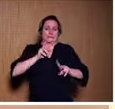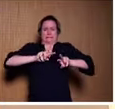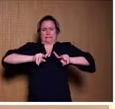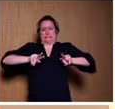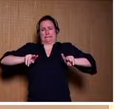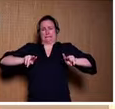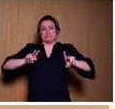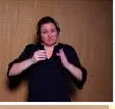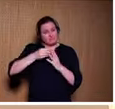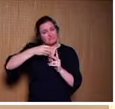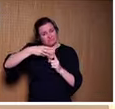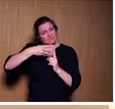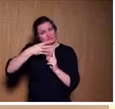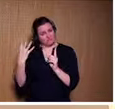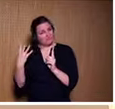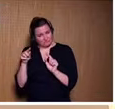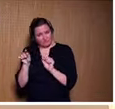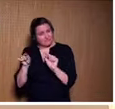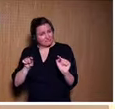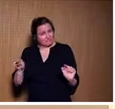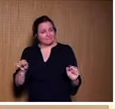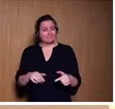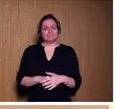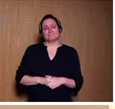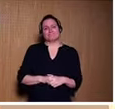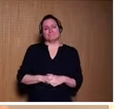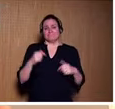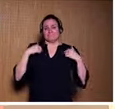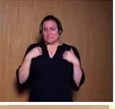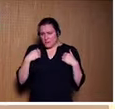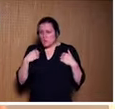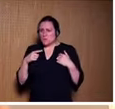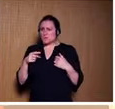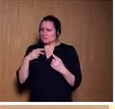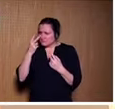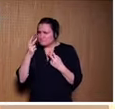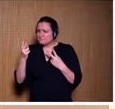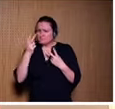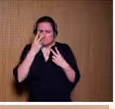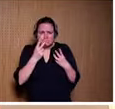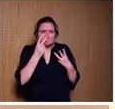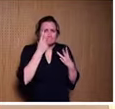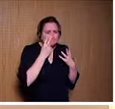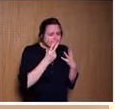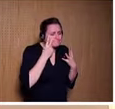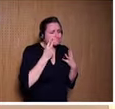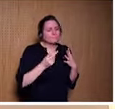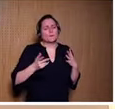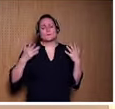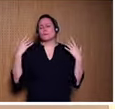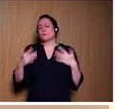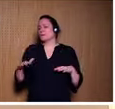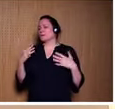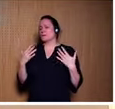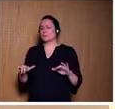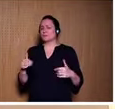community. And the stories that I see and I can bring to you, and I know you have your own to share, I've talked to women